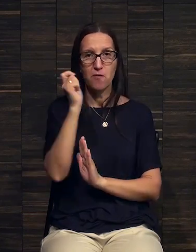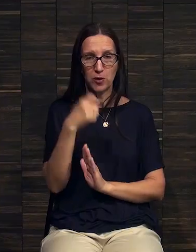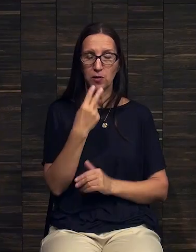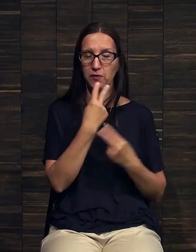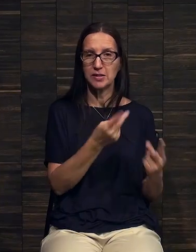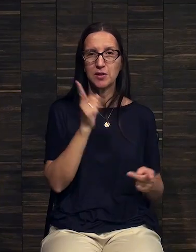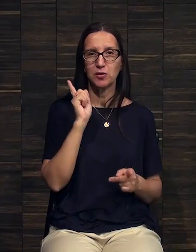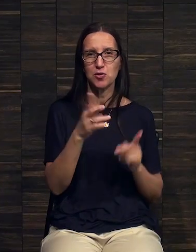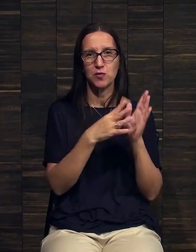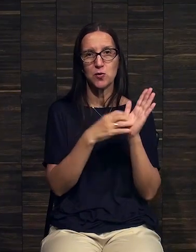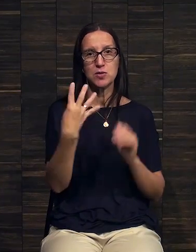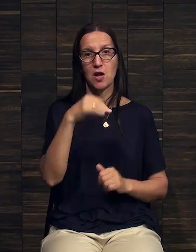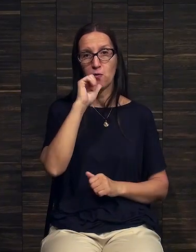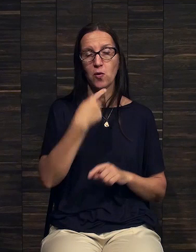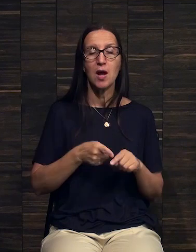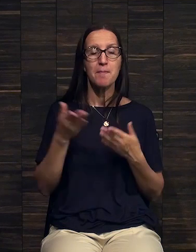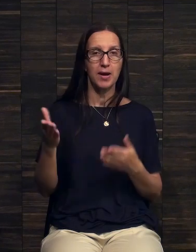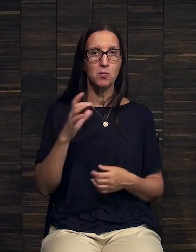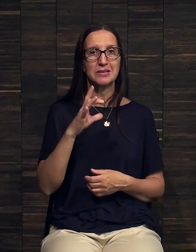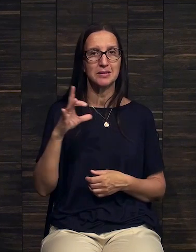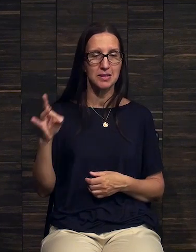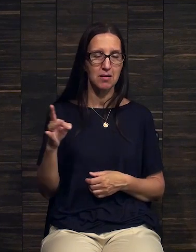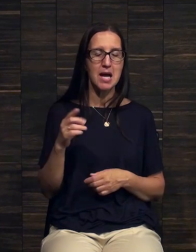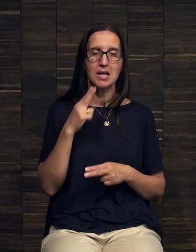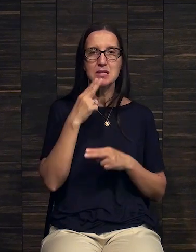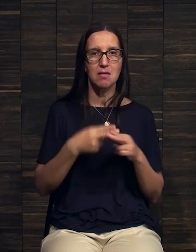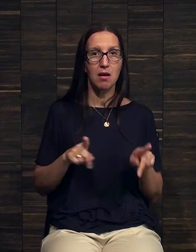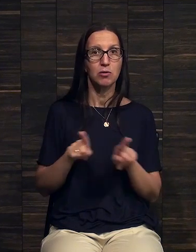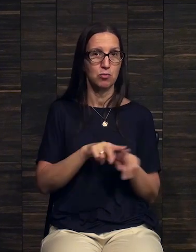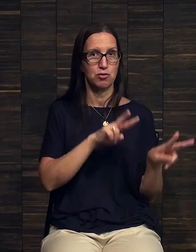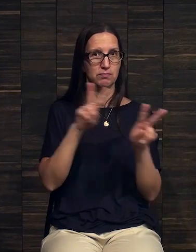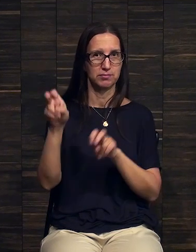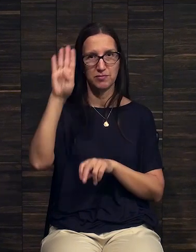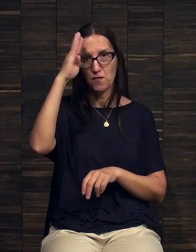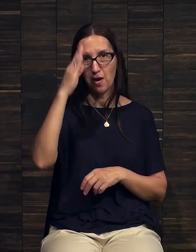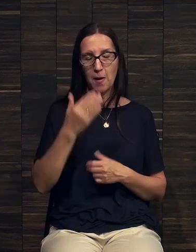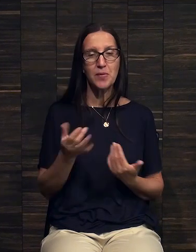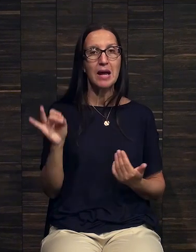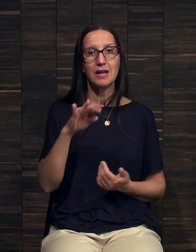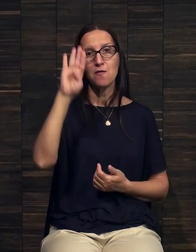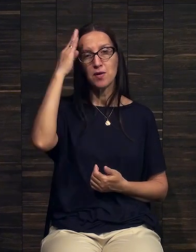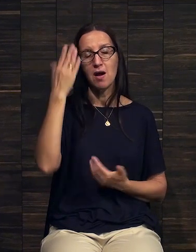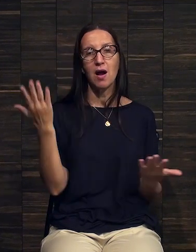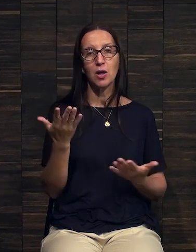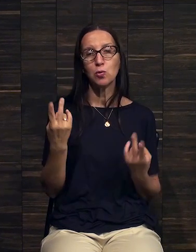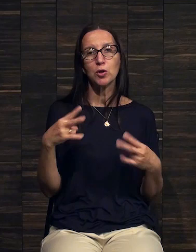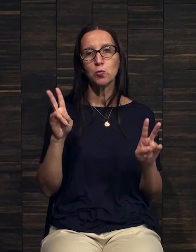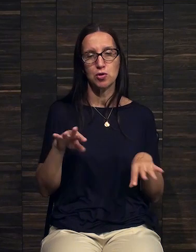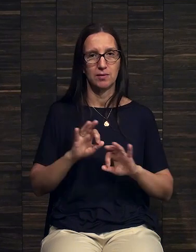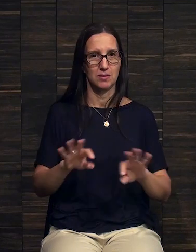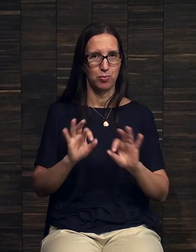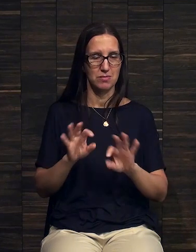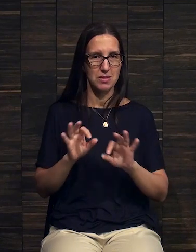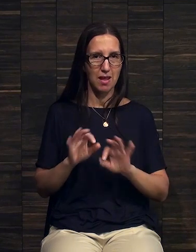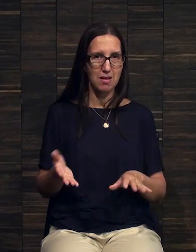US got engaged in the World War II, so Soviet Union and Stalin, they look like the enemy for them.